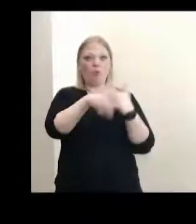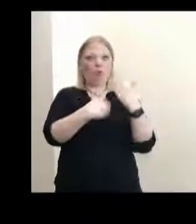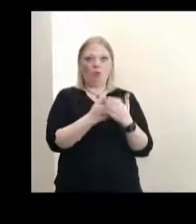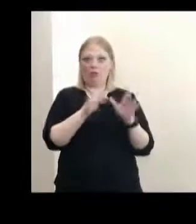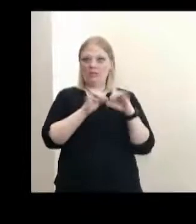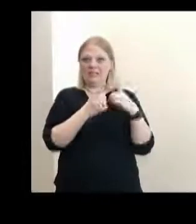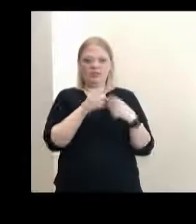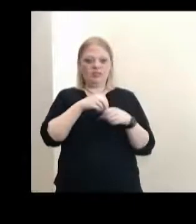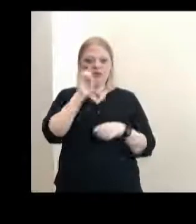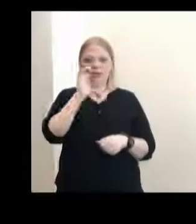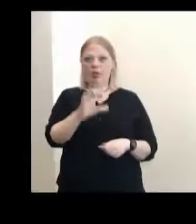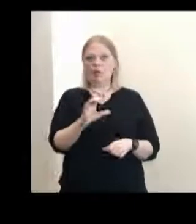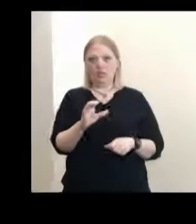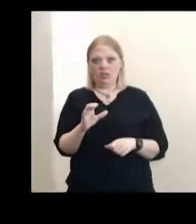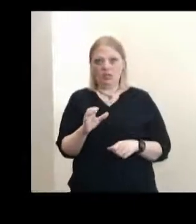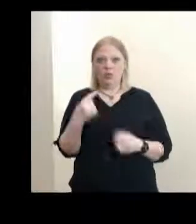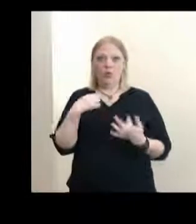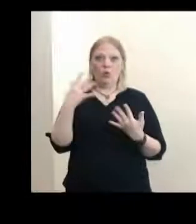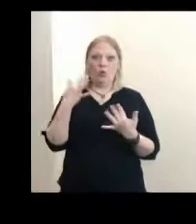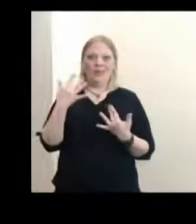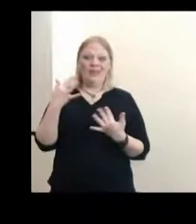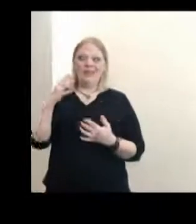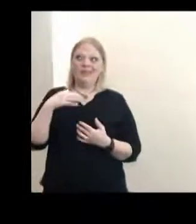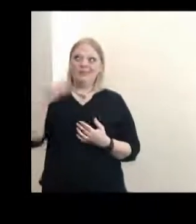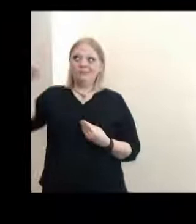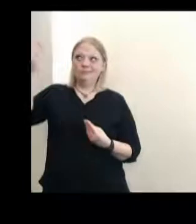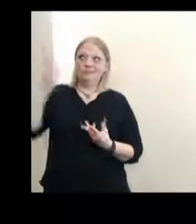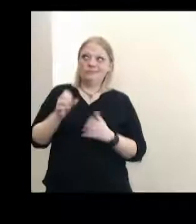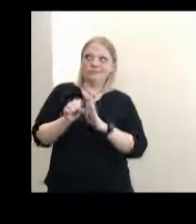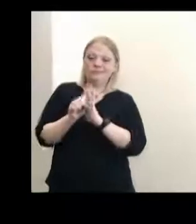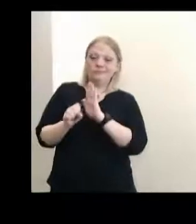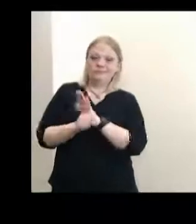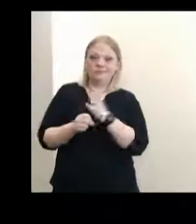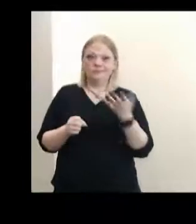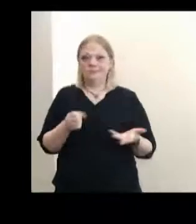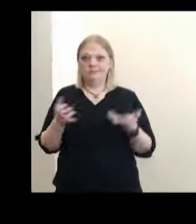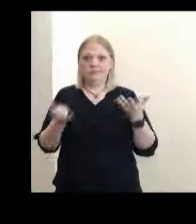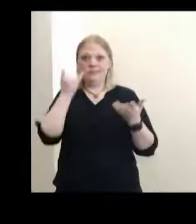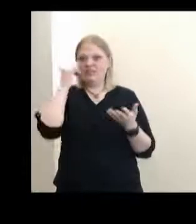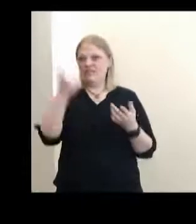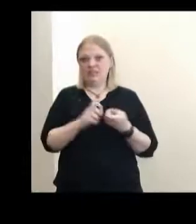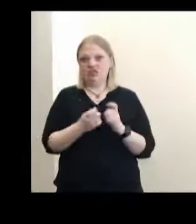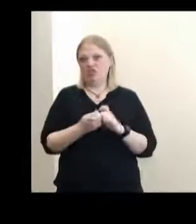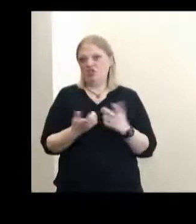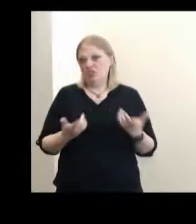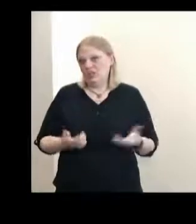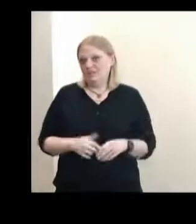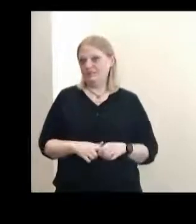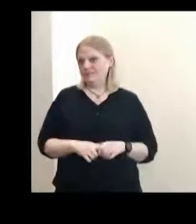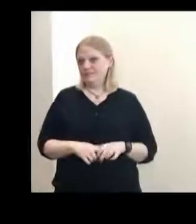Erie County. But we are waiting for the state to weigh in if there are any changes.